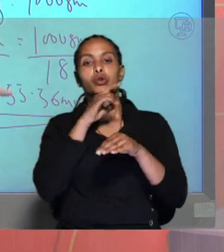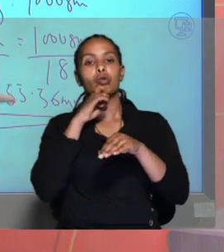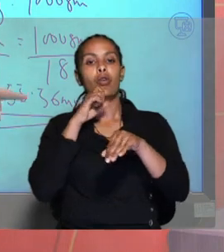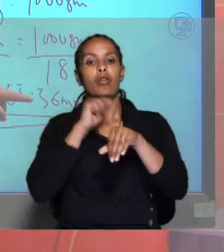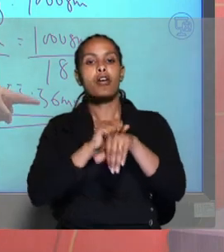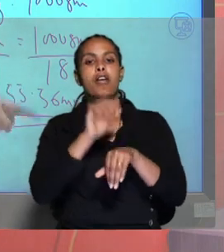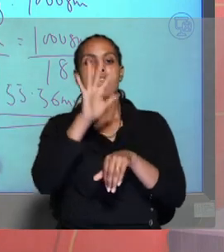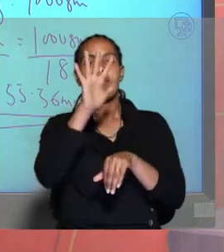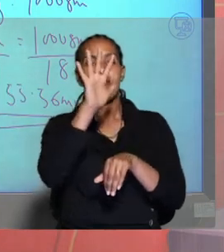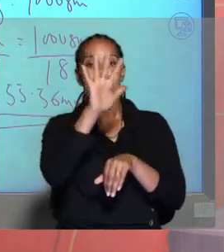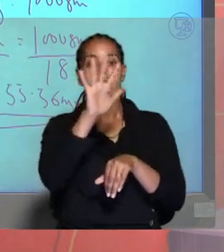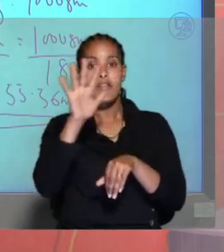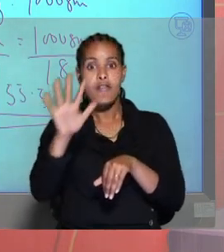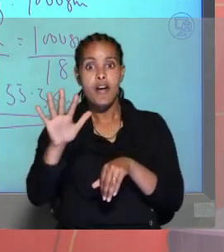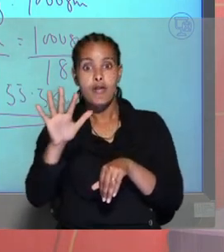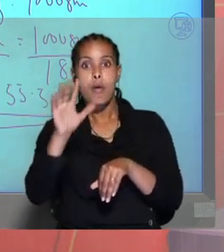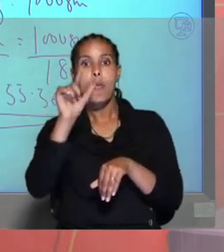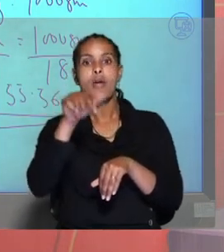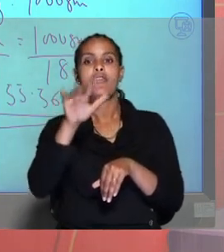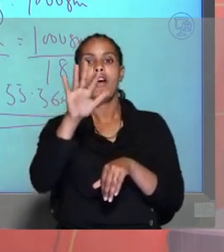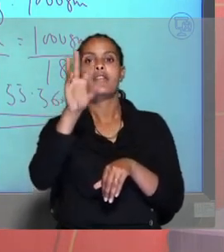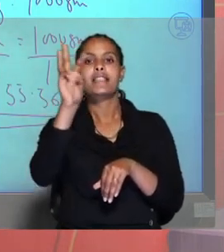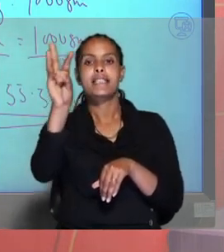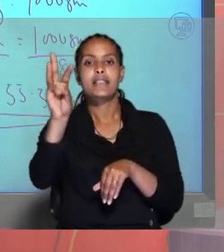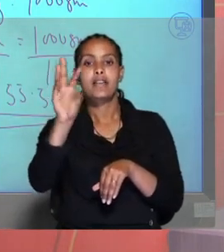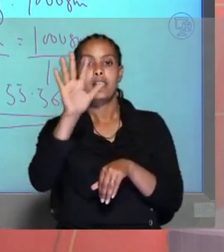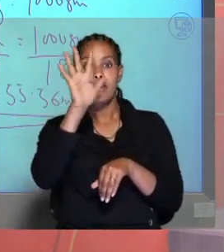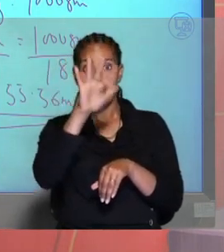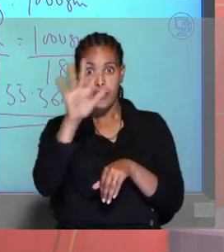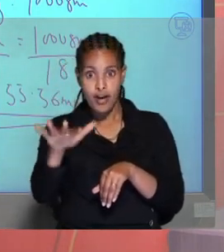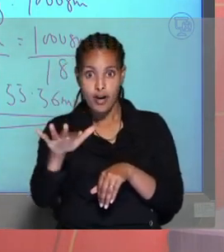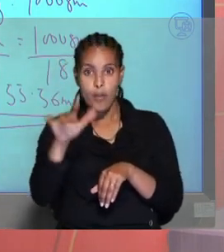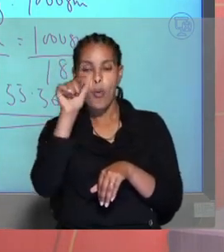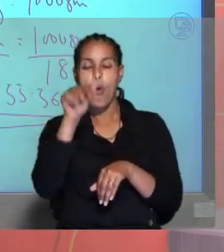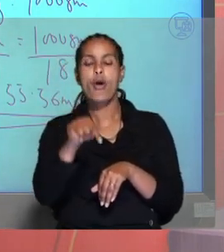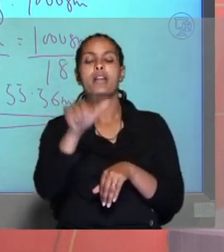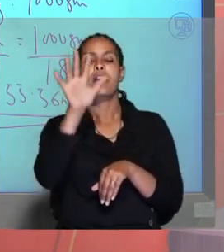is 55.56 mole.